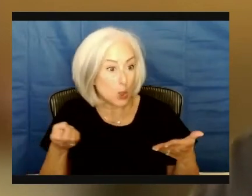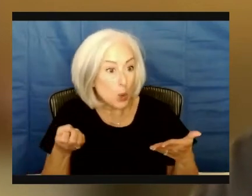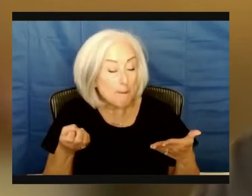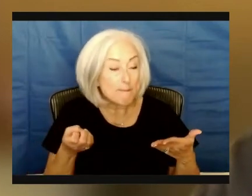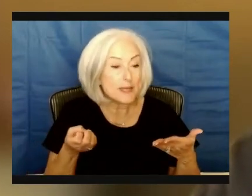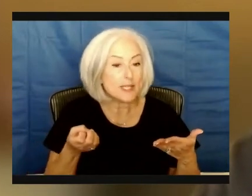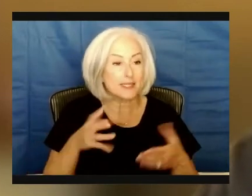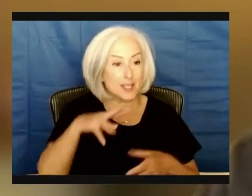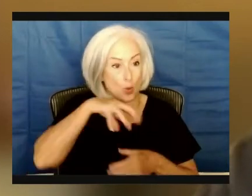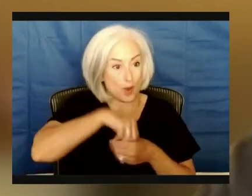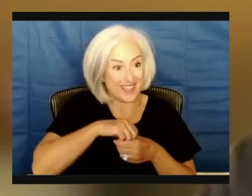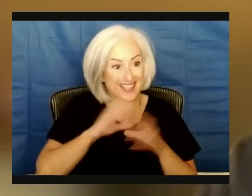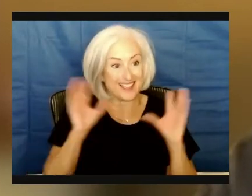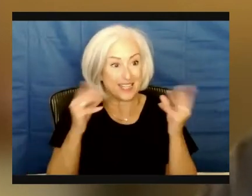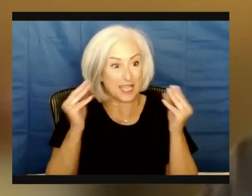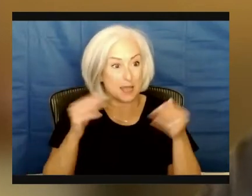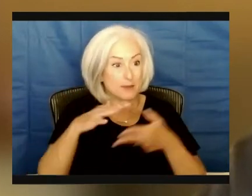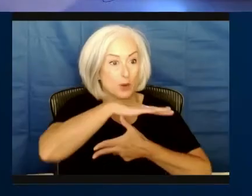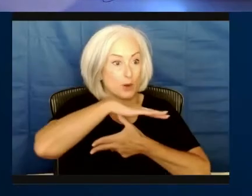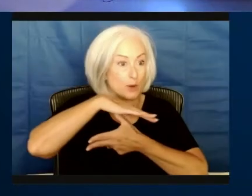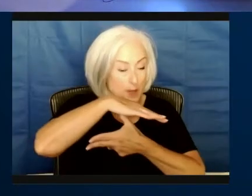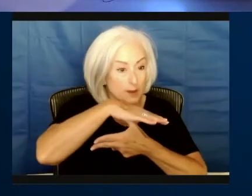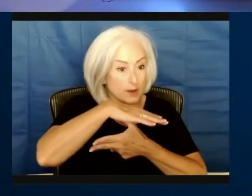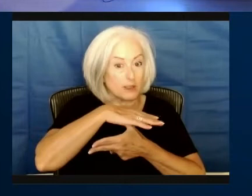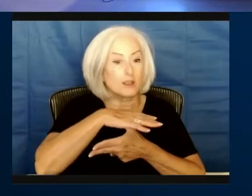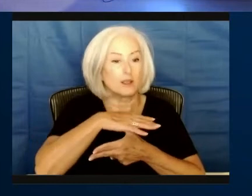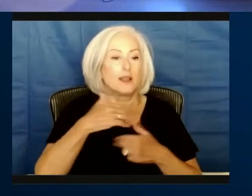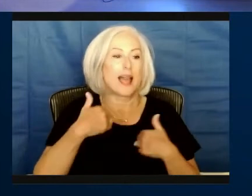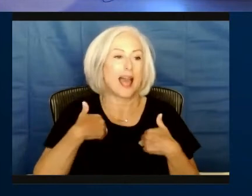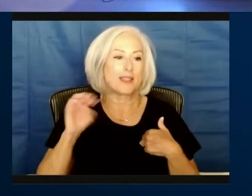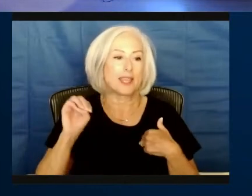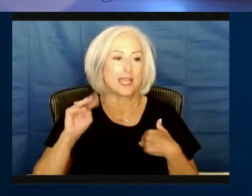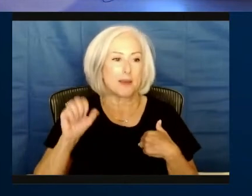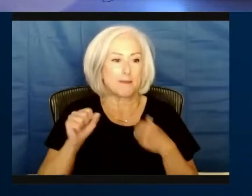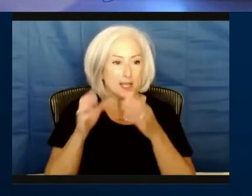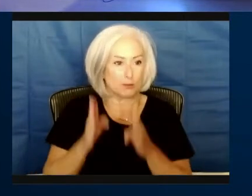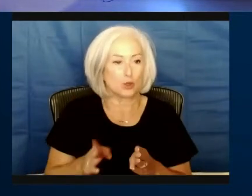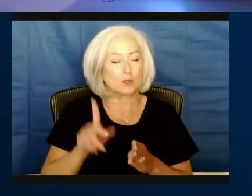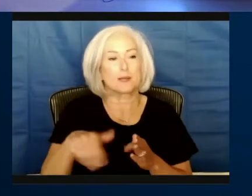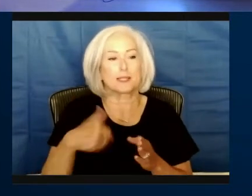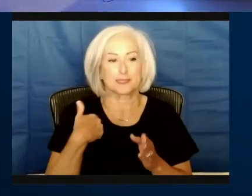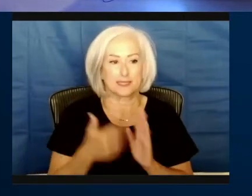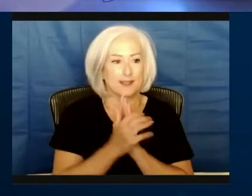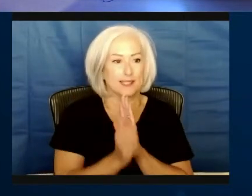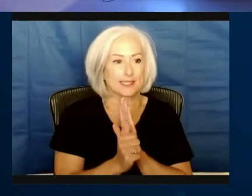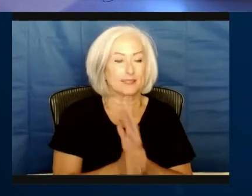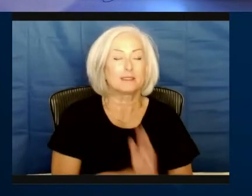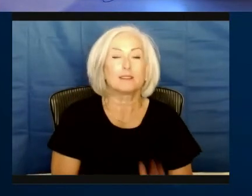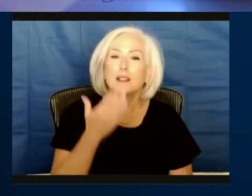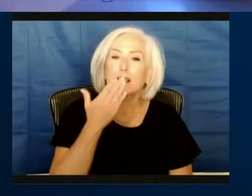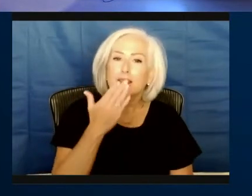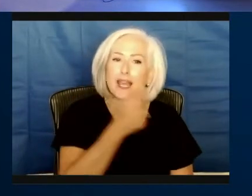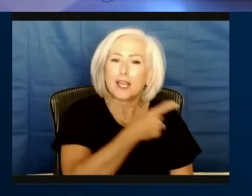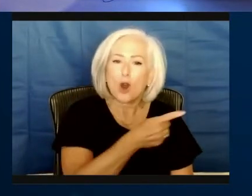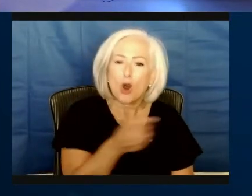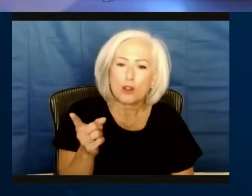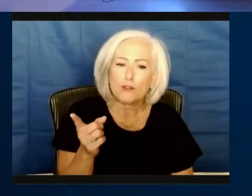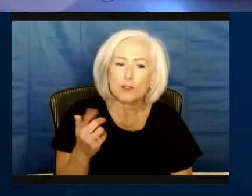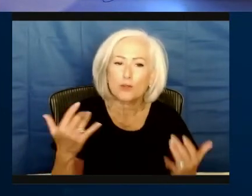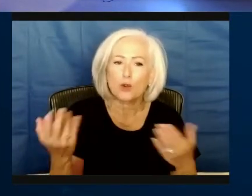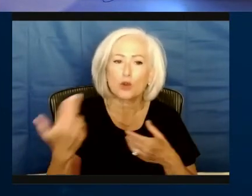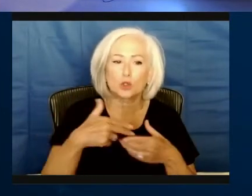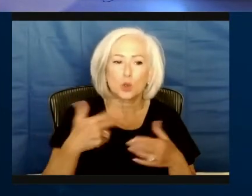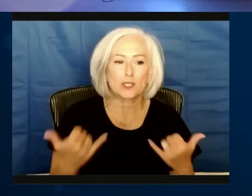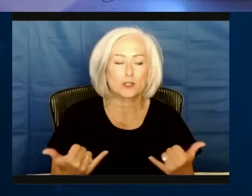those EMS providers. All right. Well, guys, I want to say thanks to everybody for being with us today. We're going to get final thoughts from